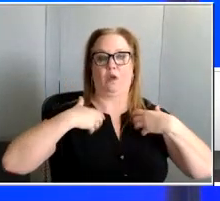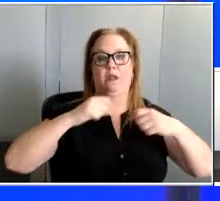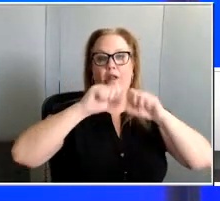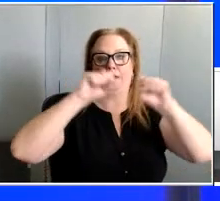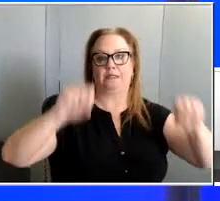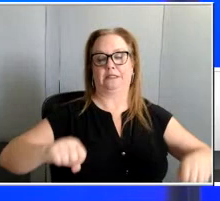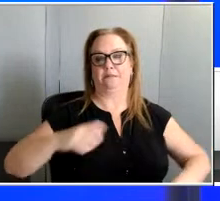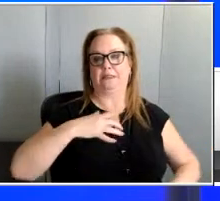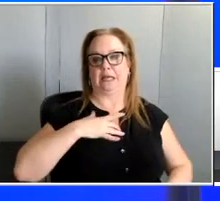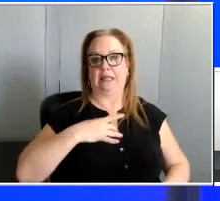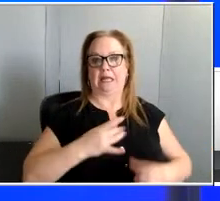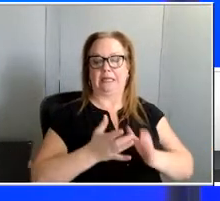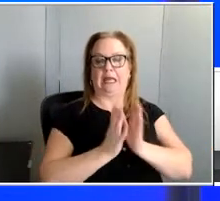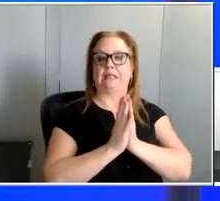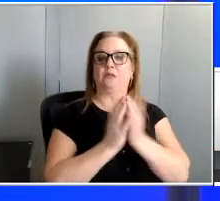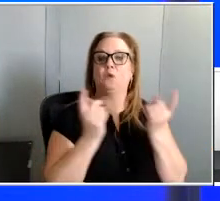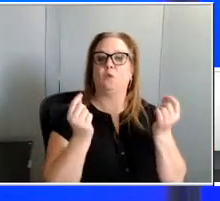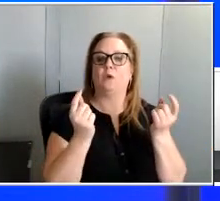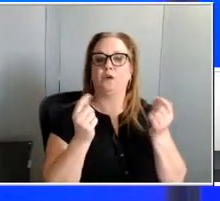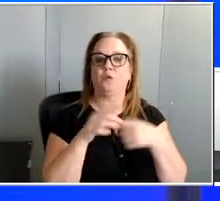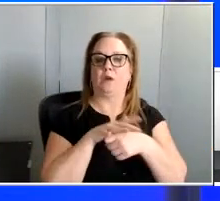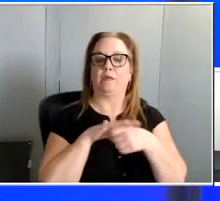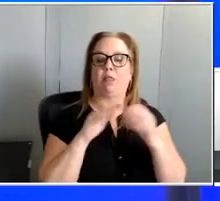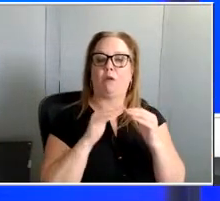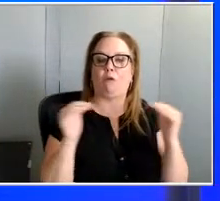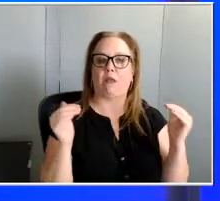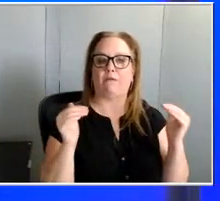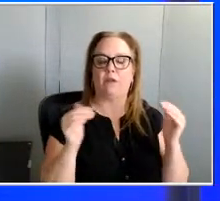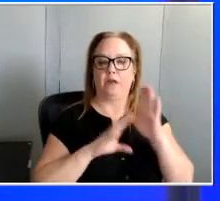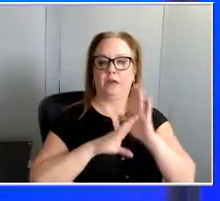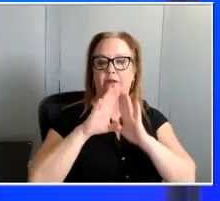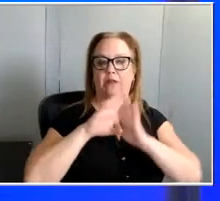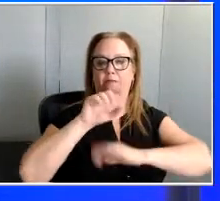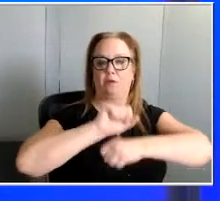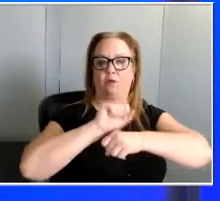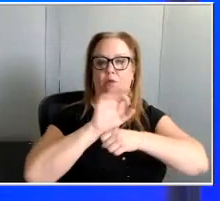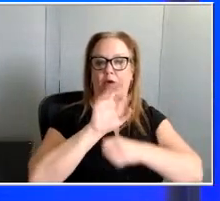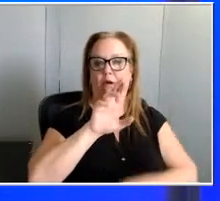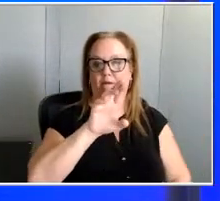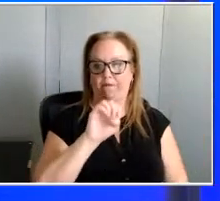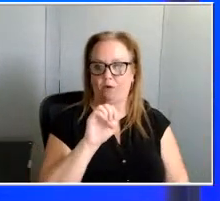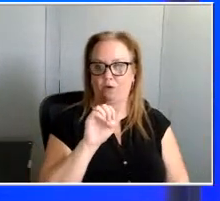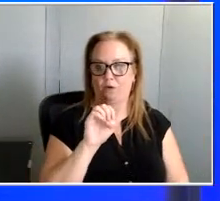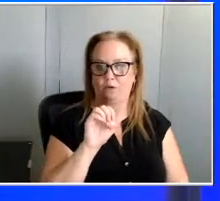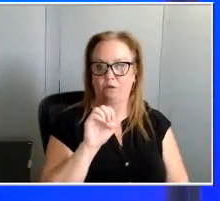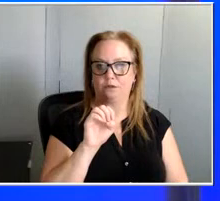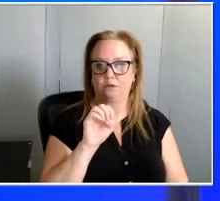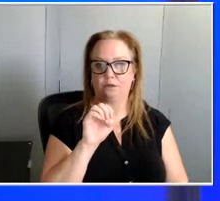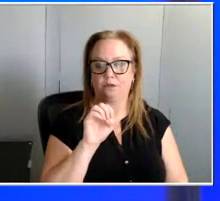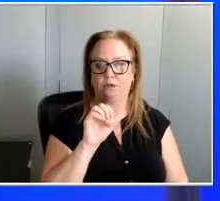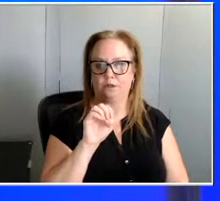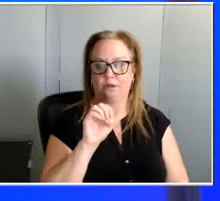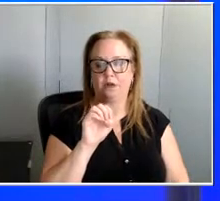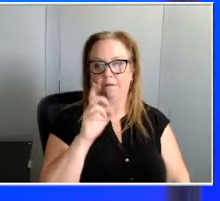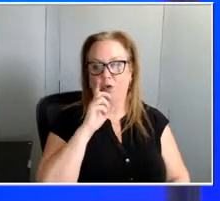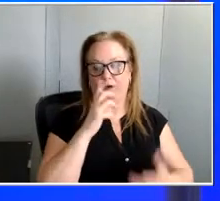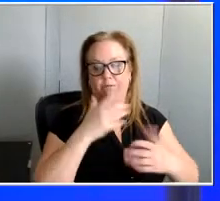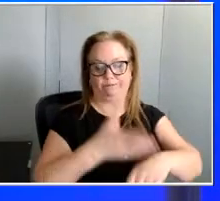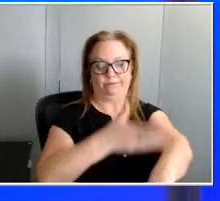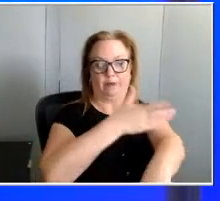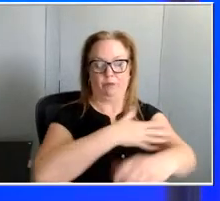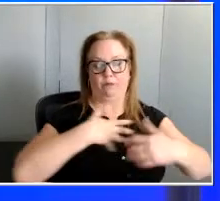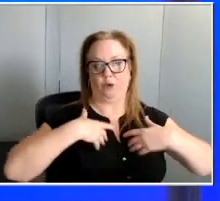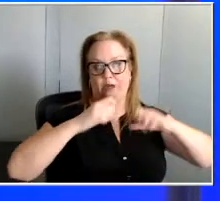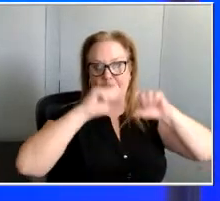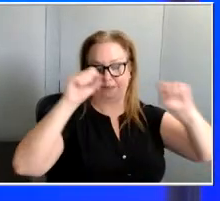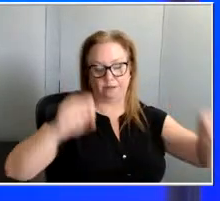to ask, what are you doing at the local level to develop the workforce that you need for your healthcare system? And it varies. I mean, there's